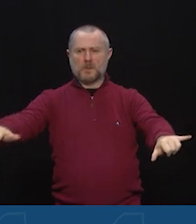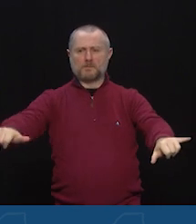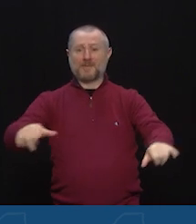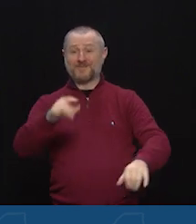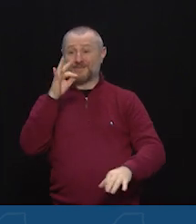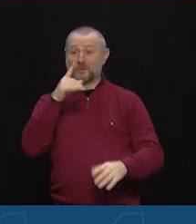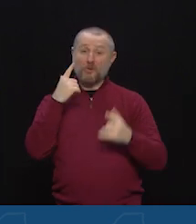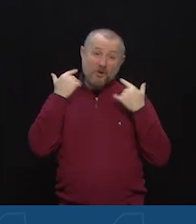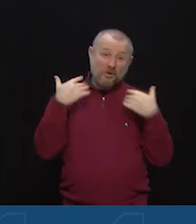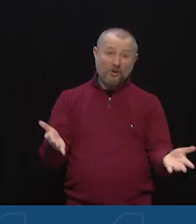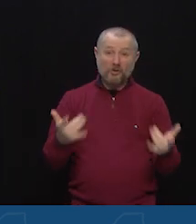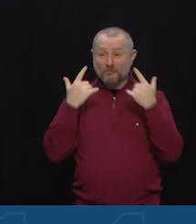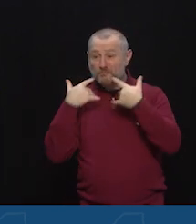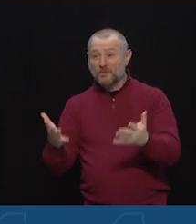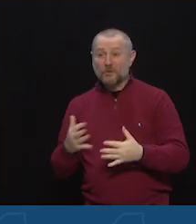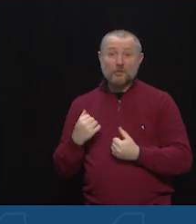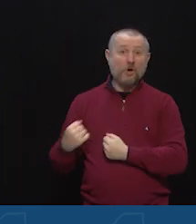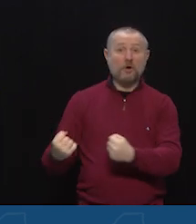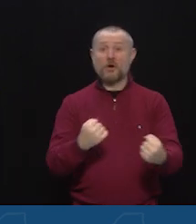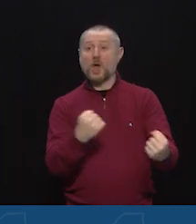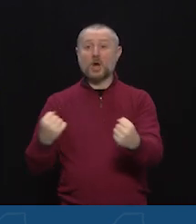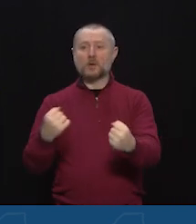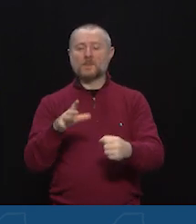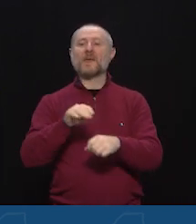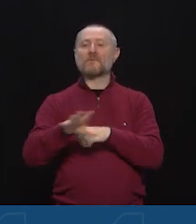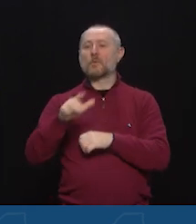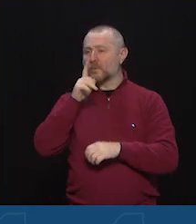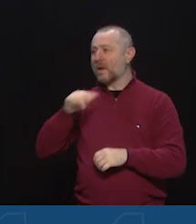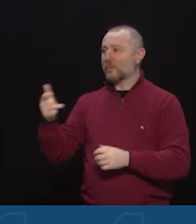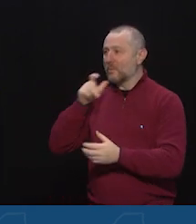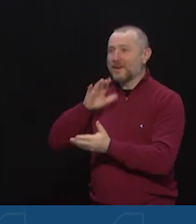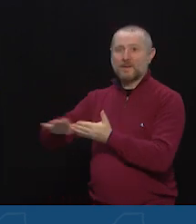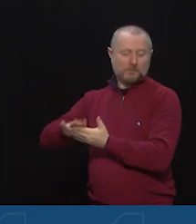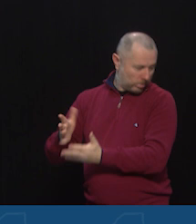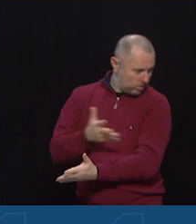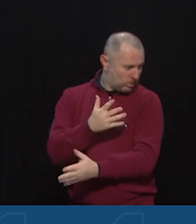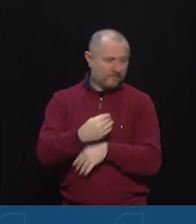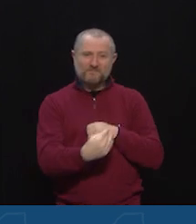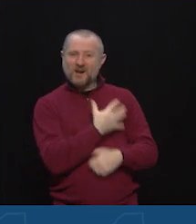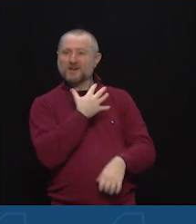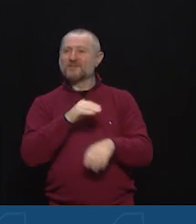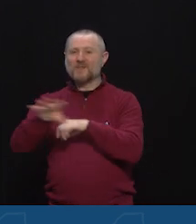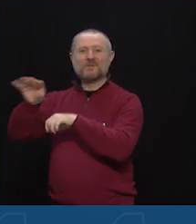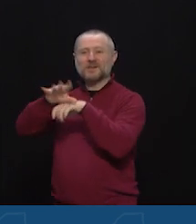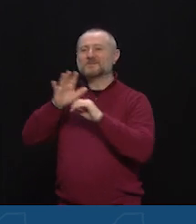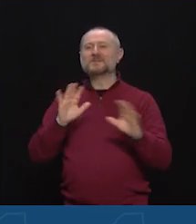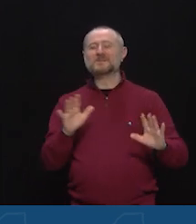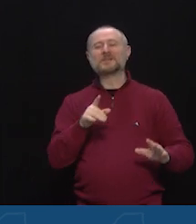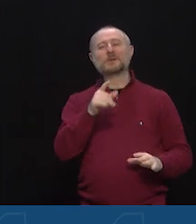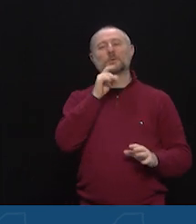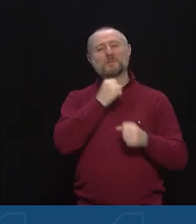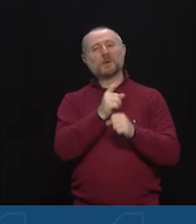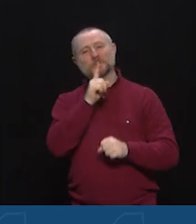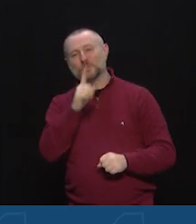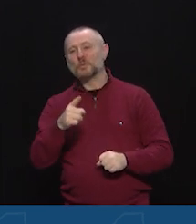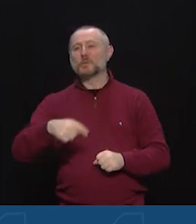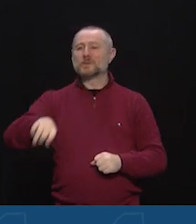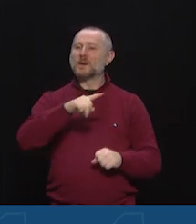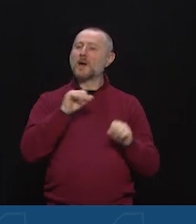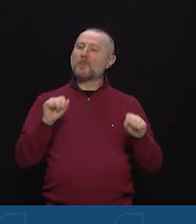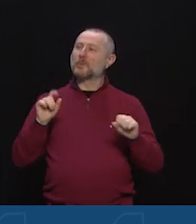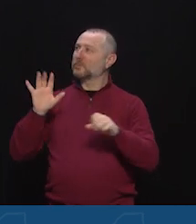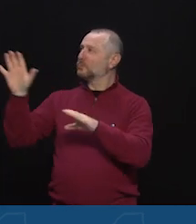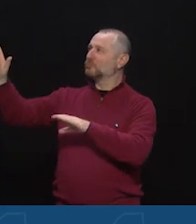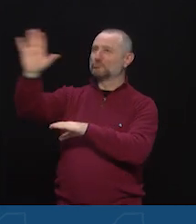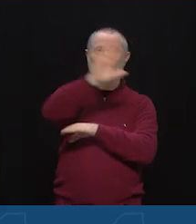those who are out there trying to make your life easier. So let's give them the room they need to do their jobs and make sure that we don't have anyone stranded.